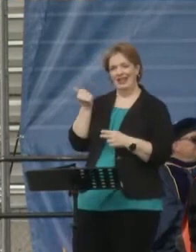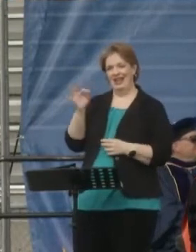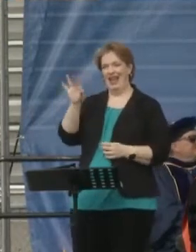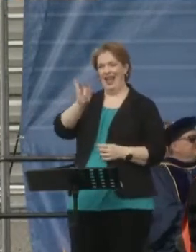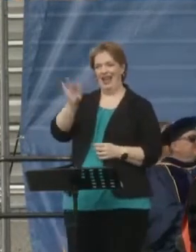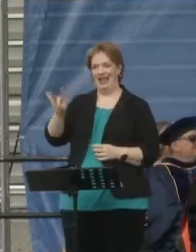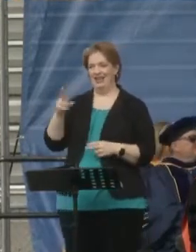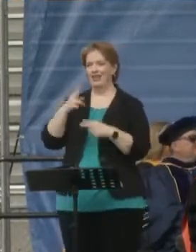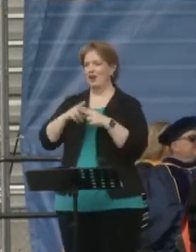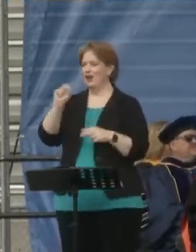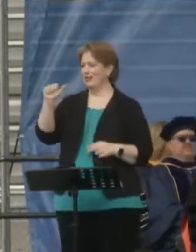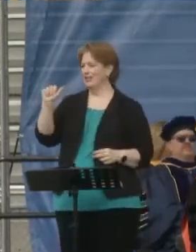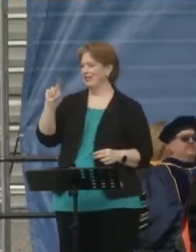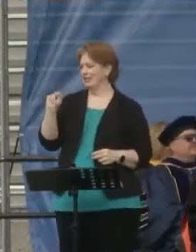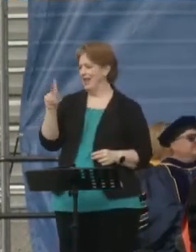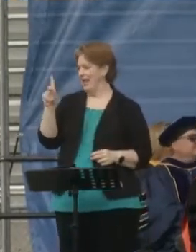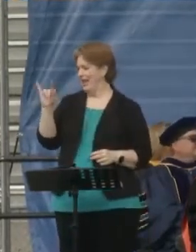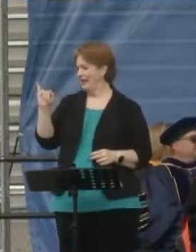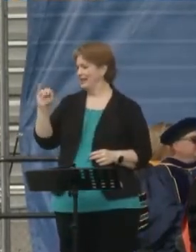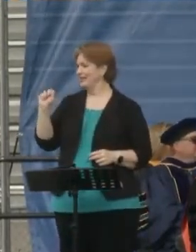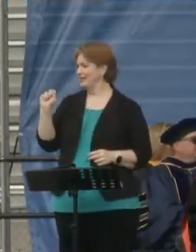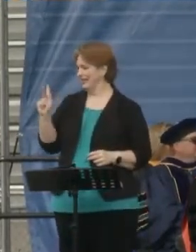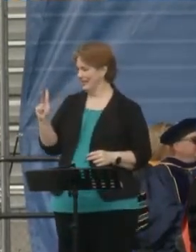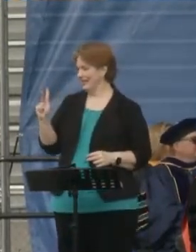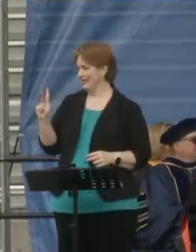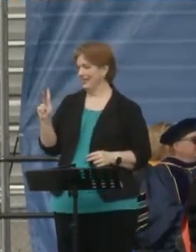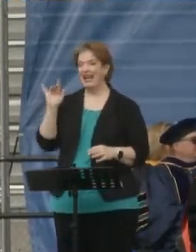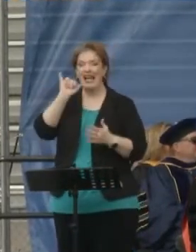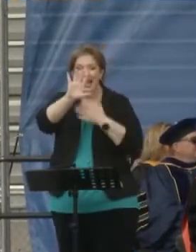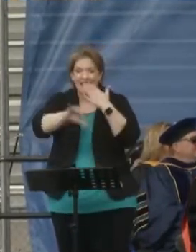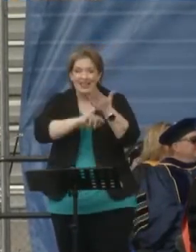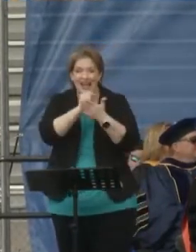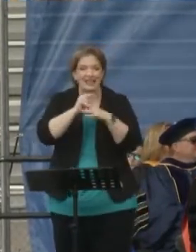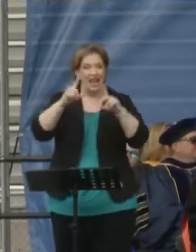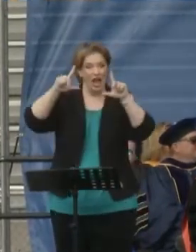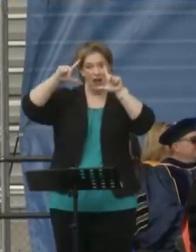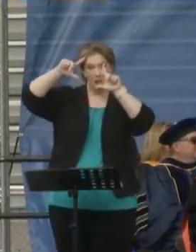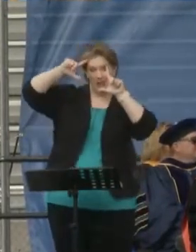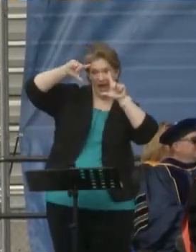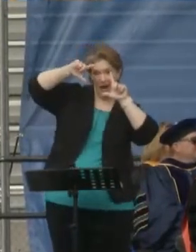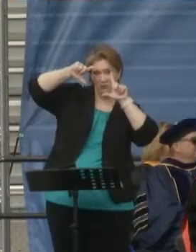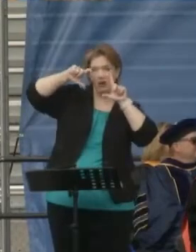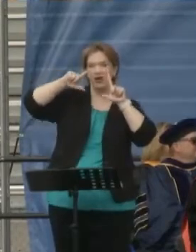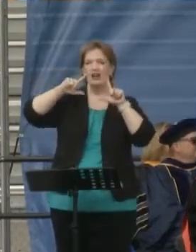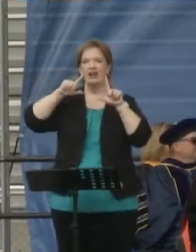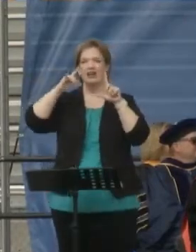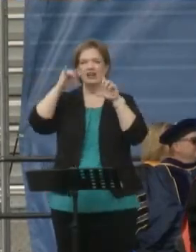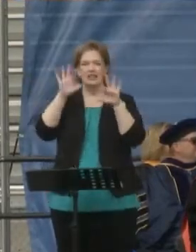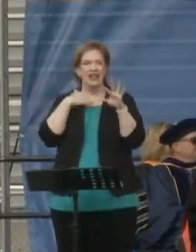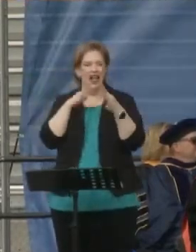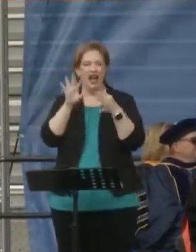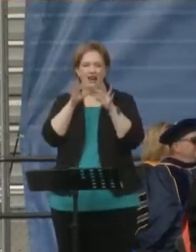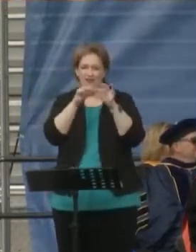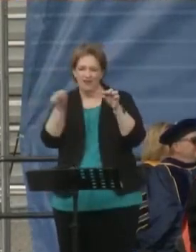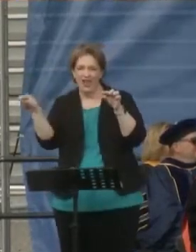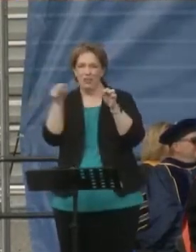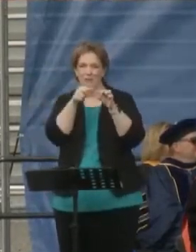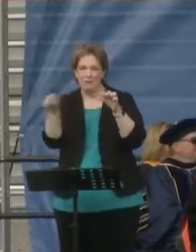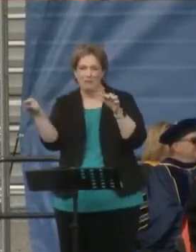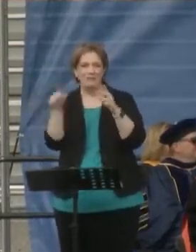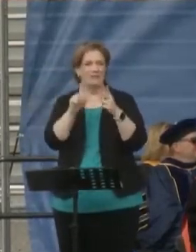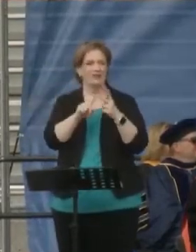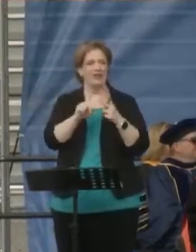when cameras used rolls of films. Music was on cassette. Smartphones